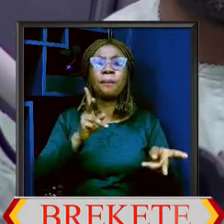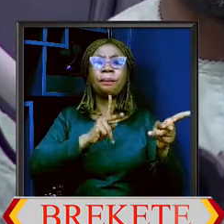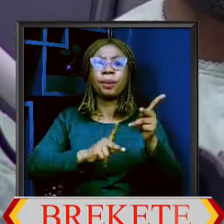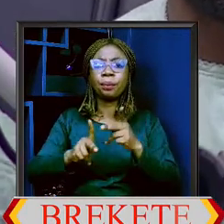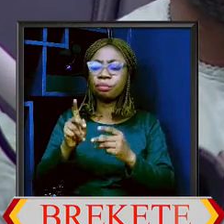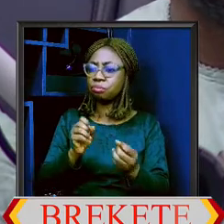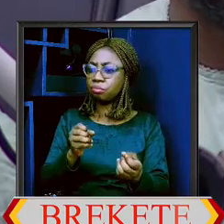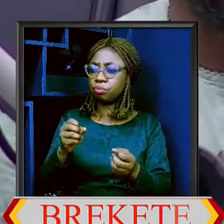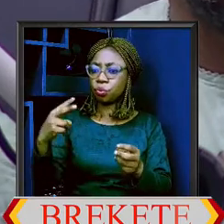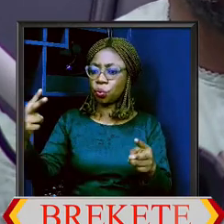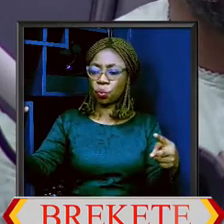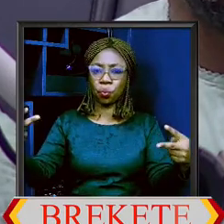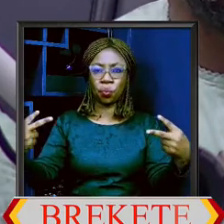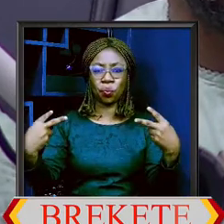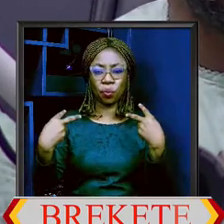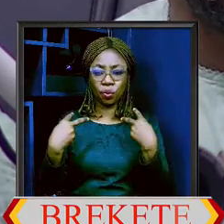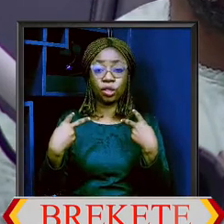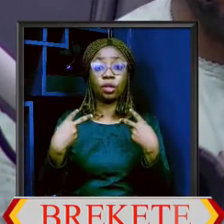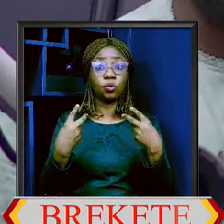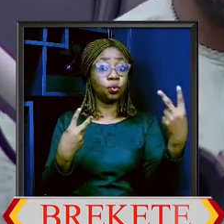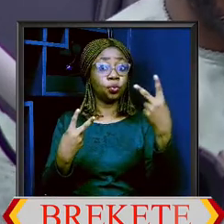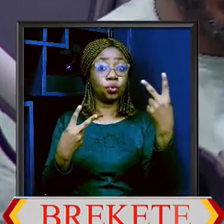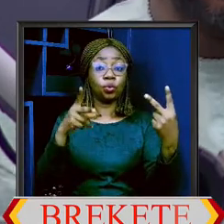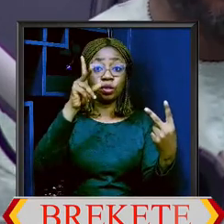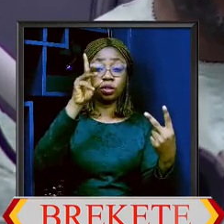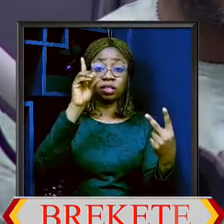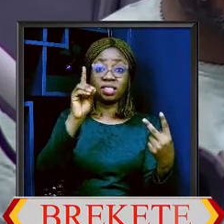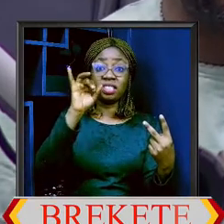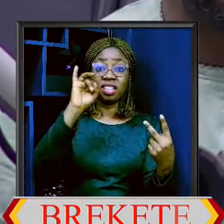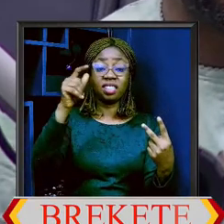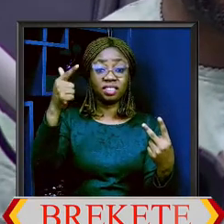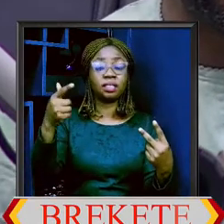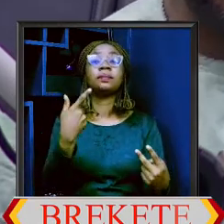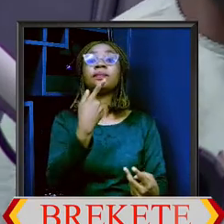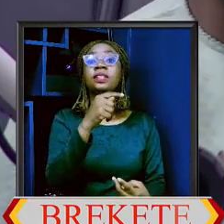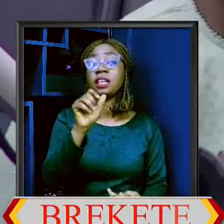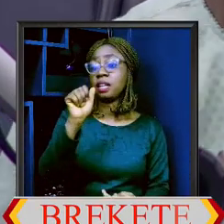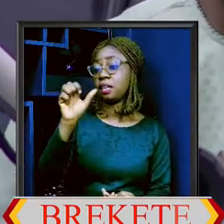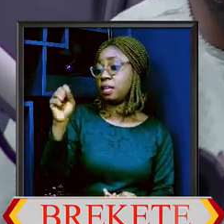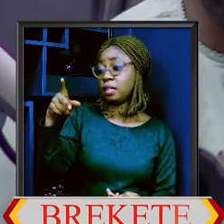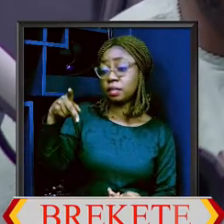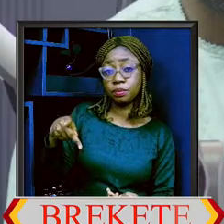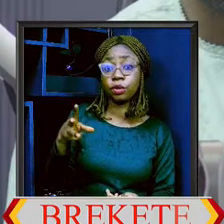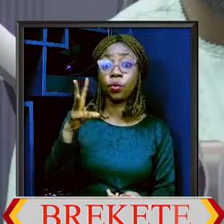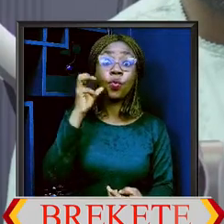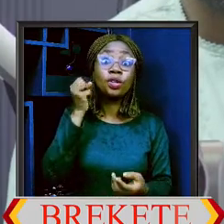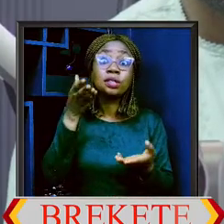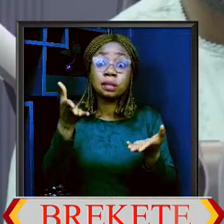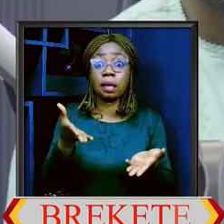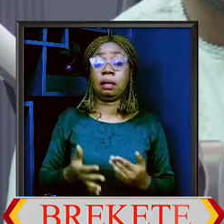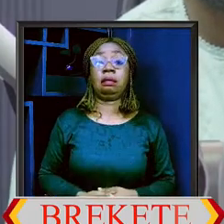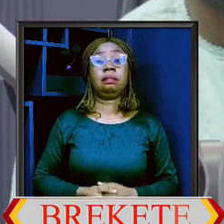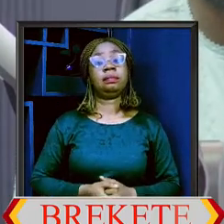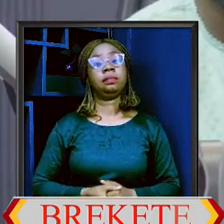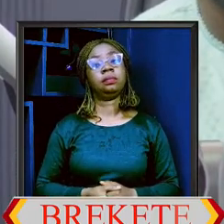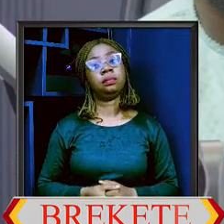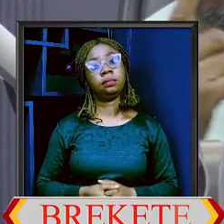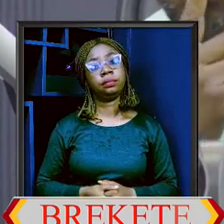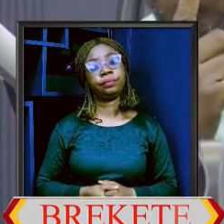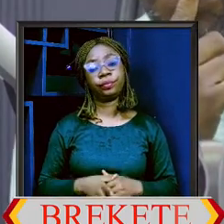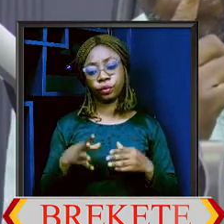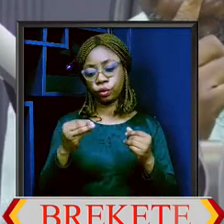of the CP the two DS and the ASP was there yes sir in your in his presence in his present